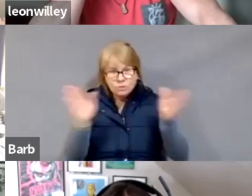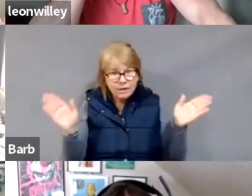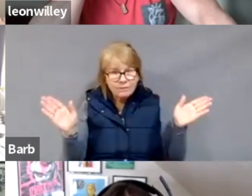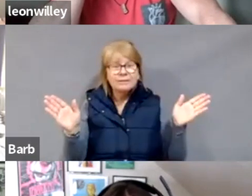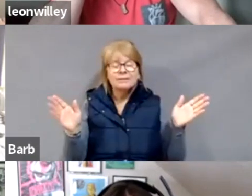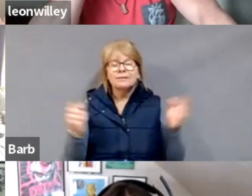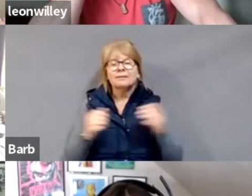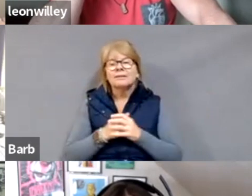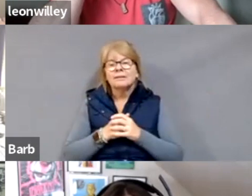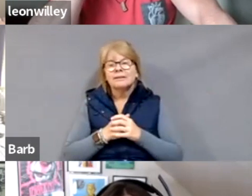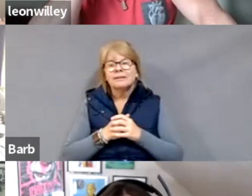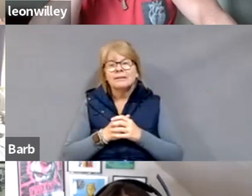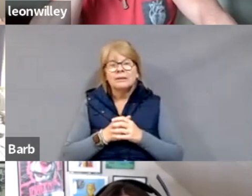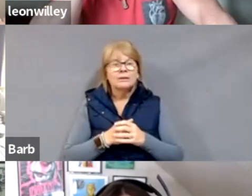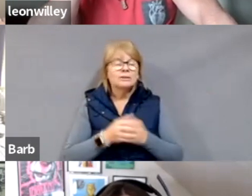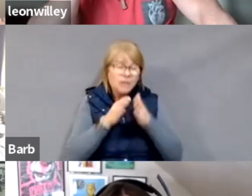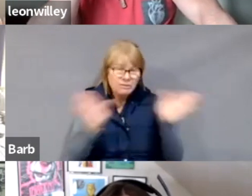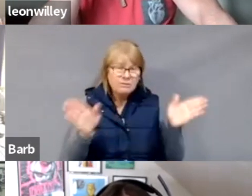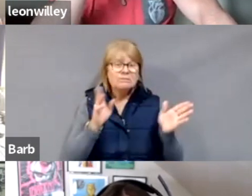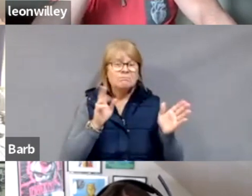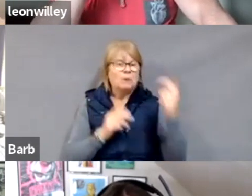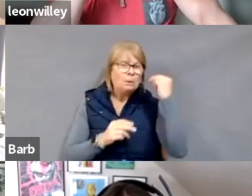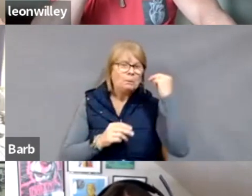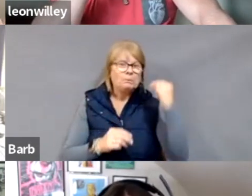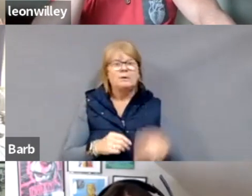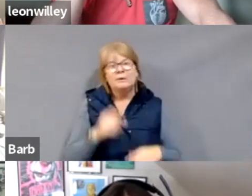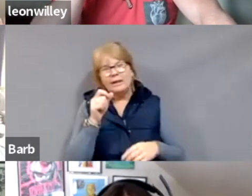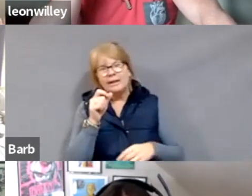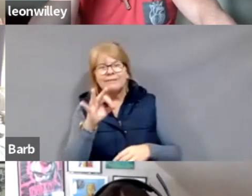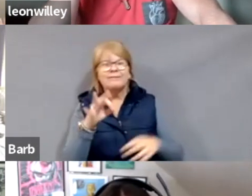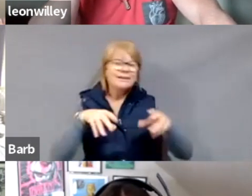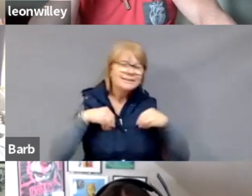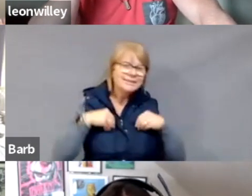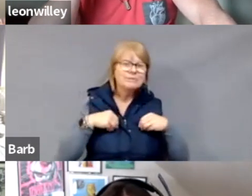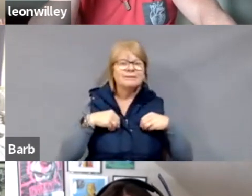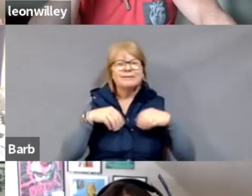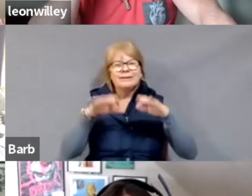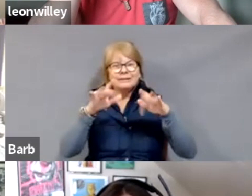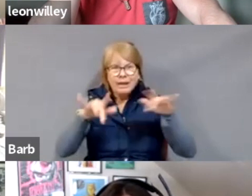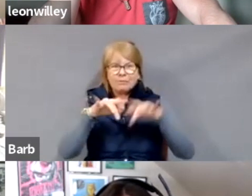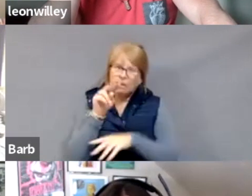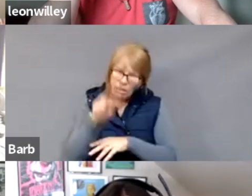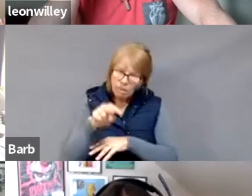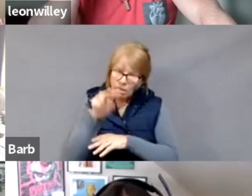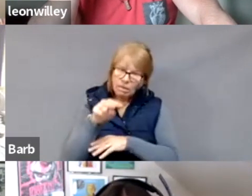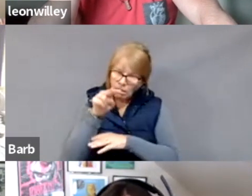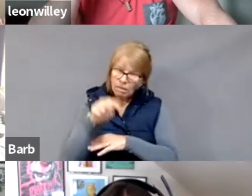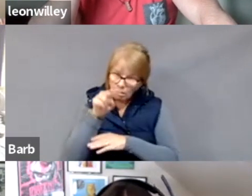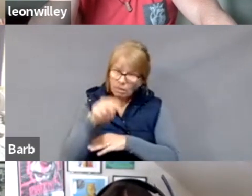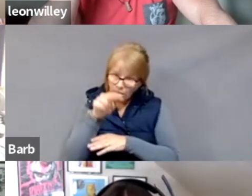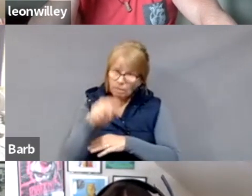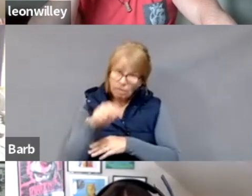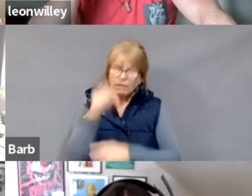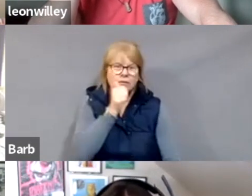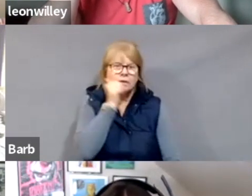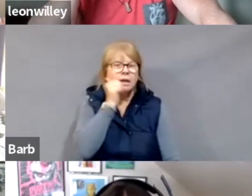the answer is going to be no, because if we accepted tapes for generals, like we would just spend the rest of our lives watching tapes. But for